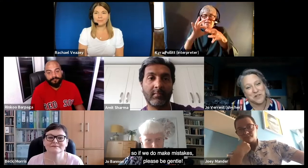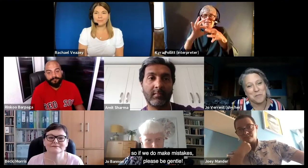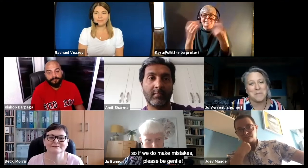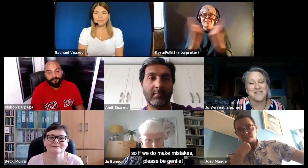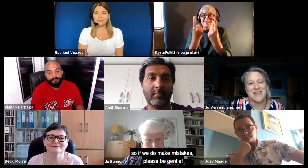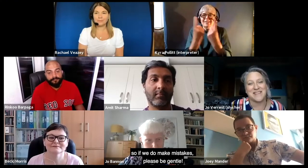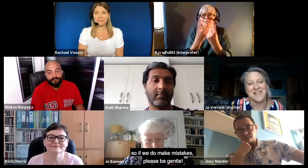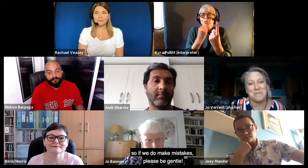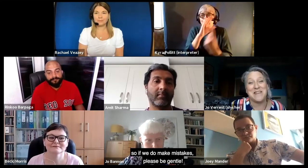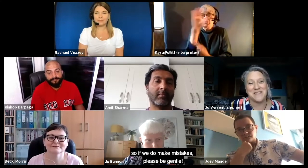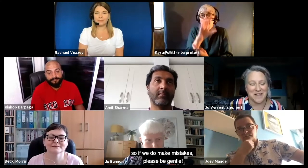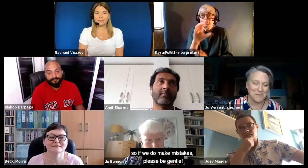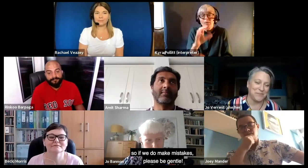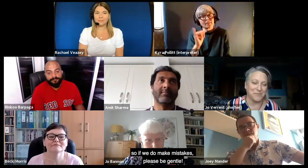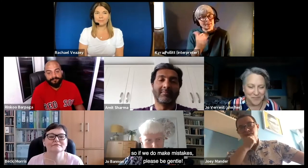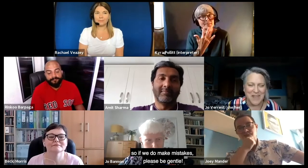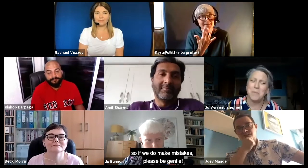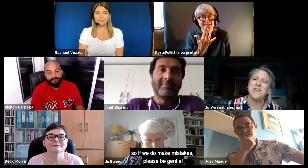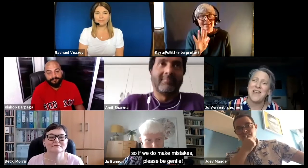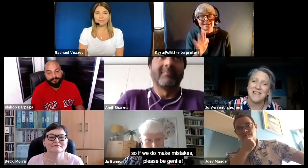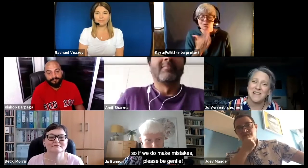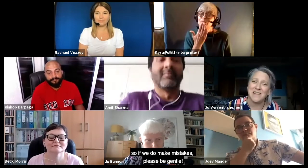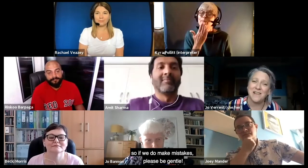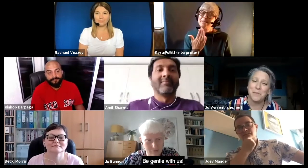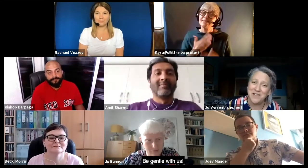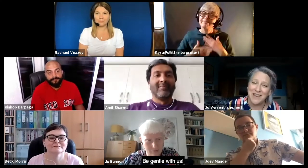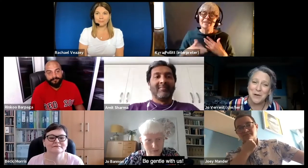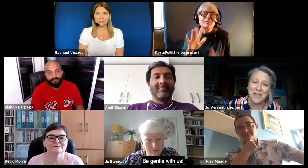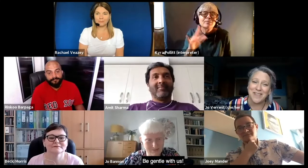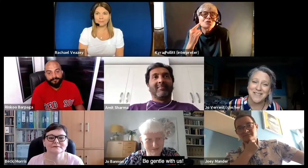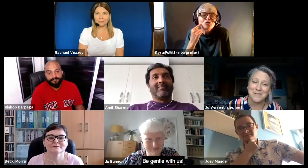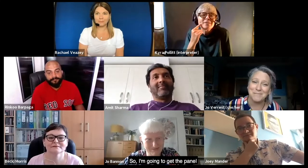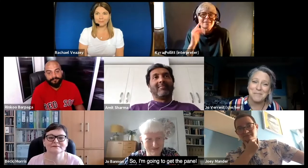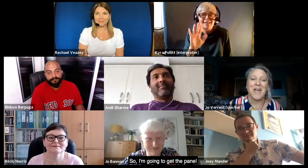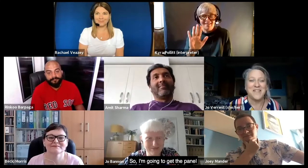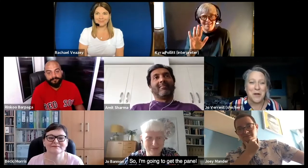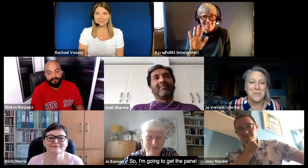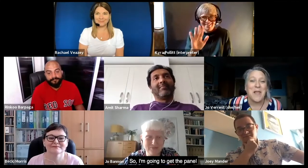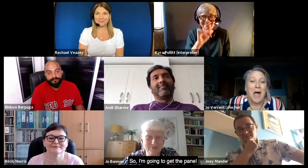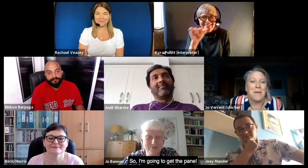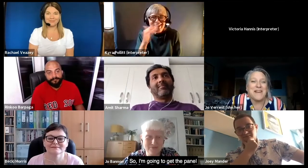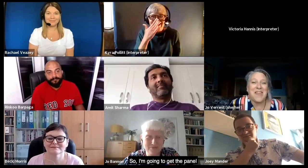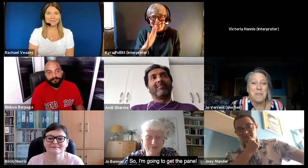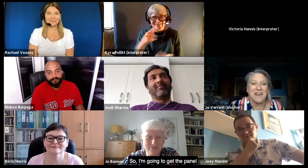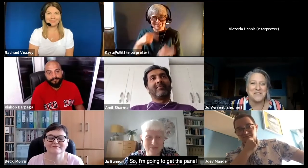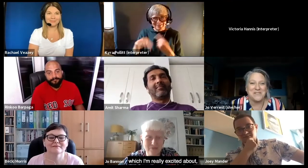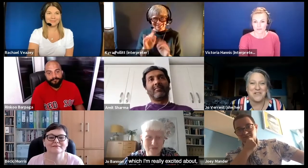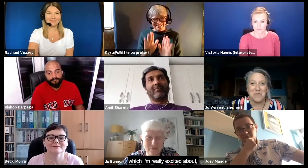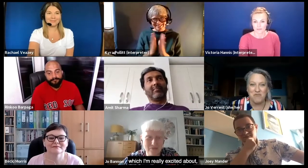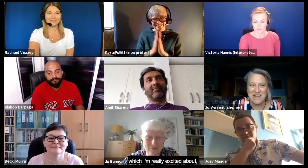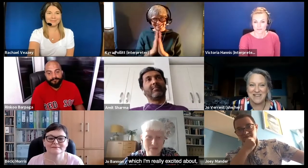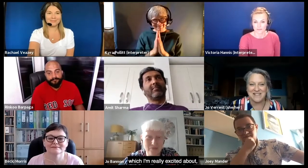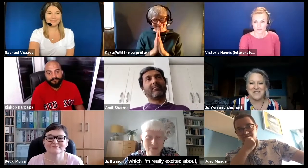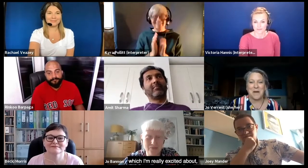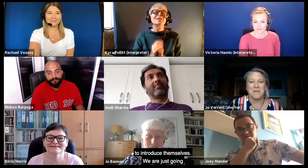So if we do make mistakes, please, be gentle. Be gentle with us. So I'm going to get the panel, which